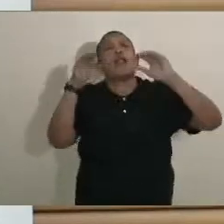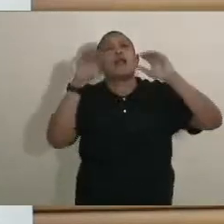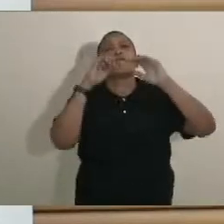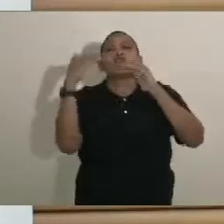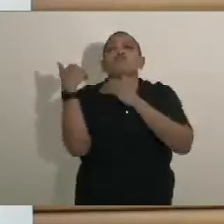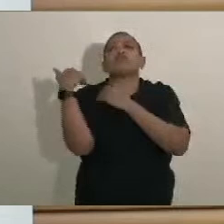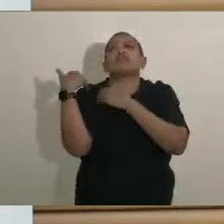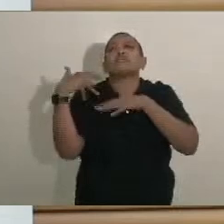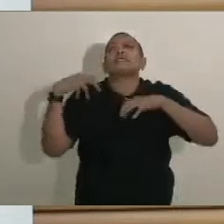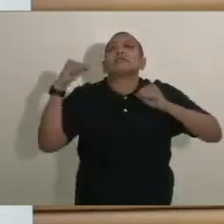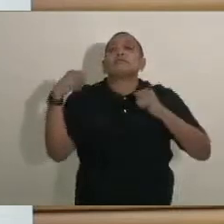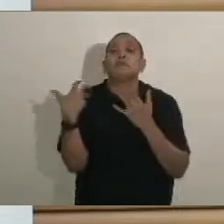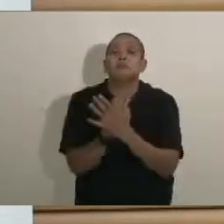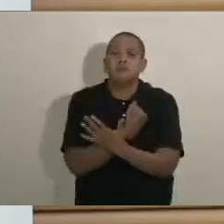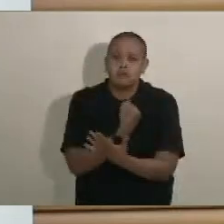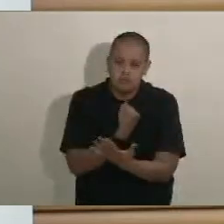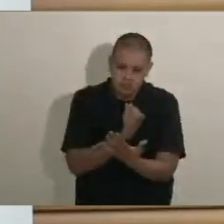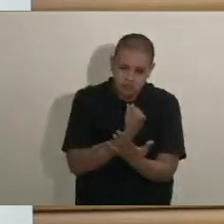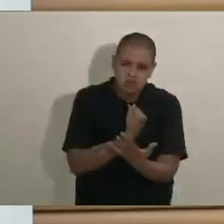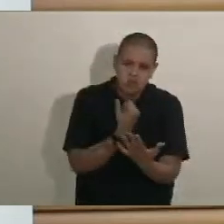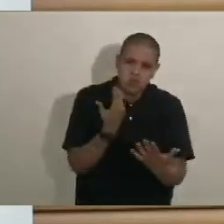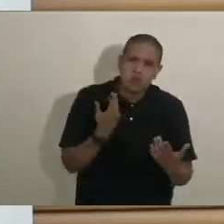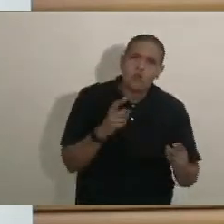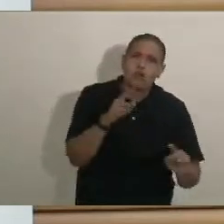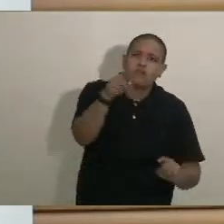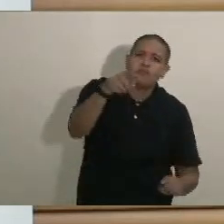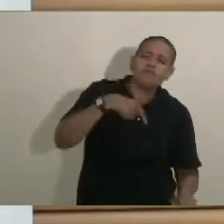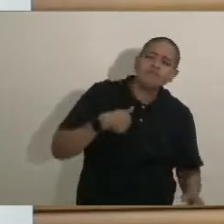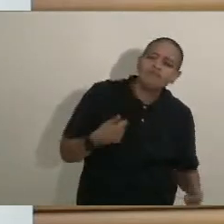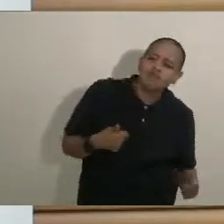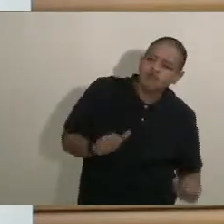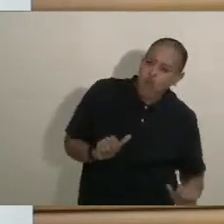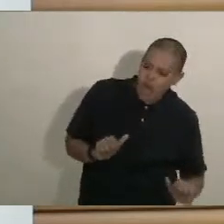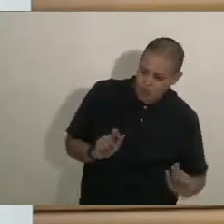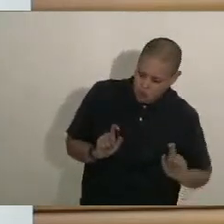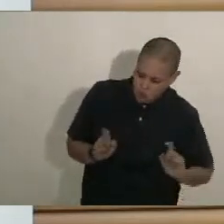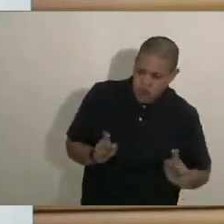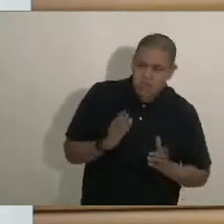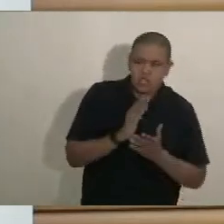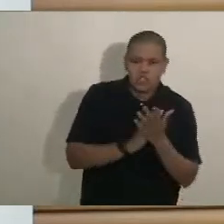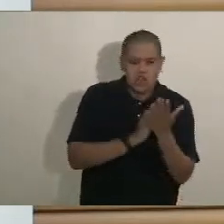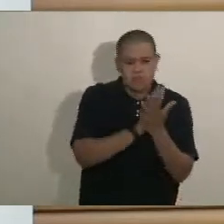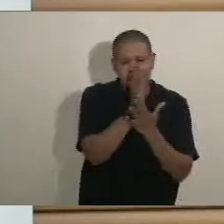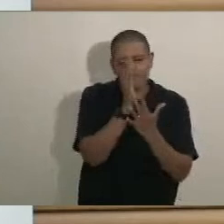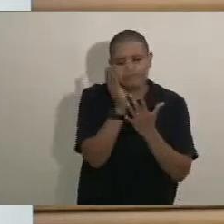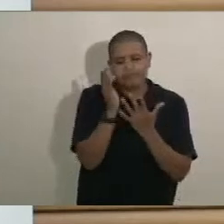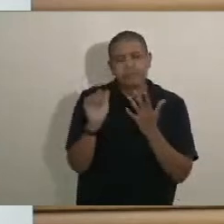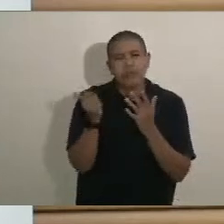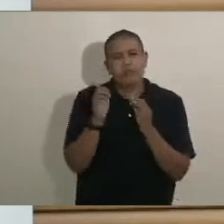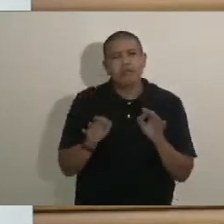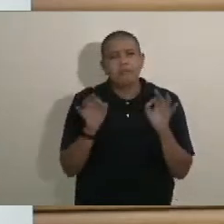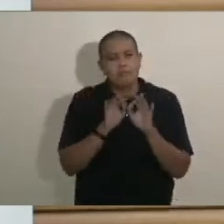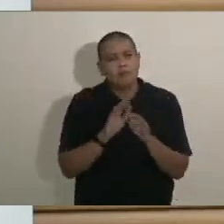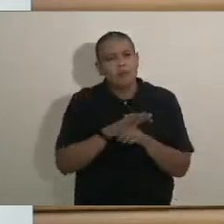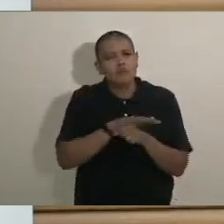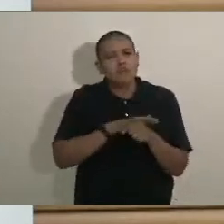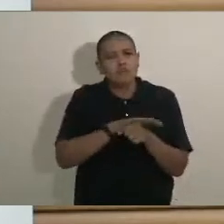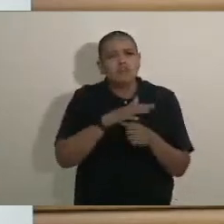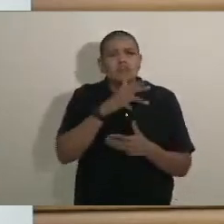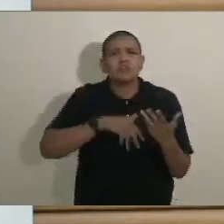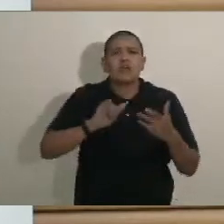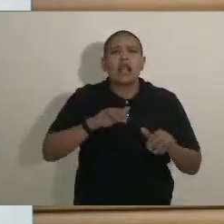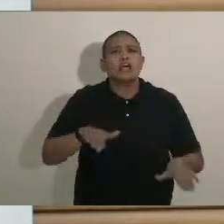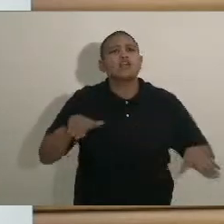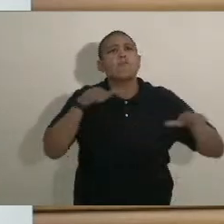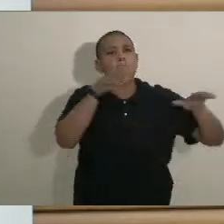responsible approach while we attempt to deal with some of the other critical things within our society, like getting our children back